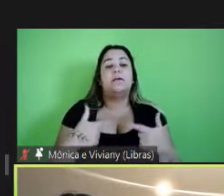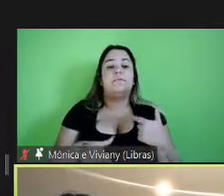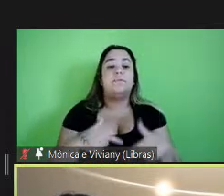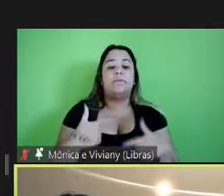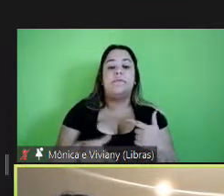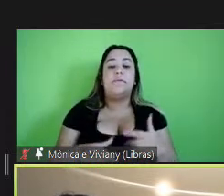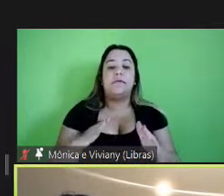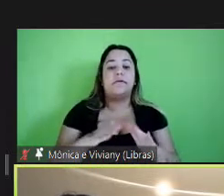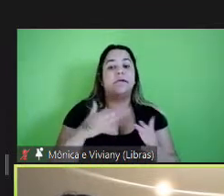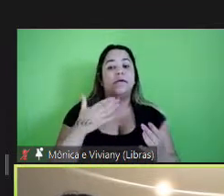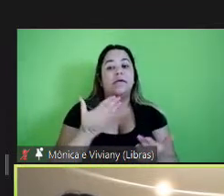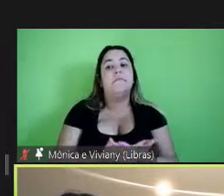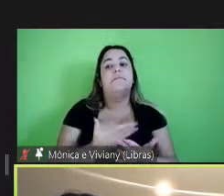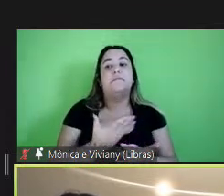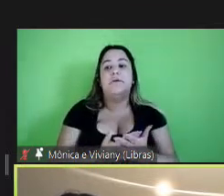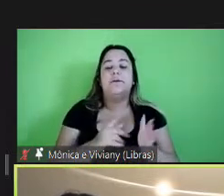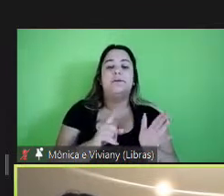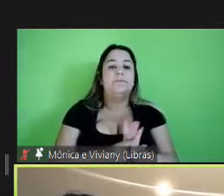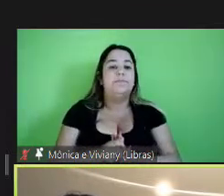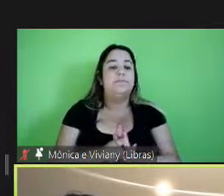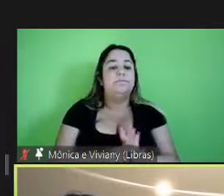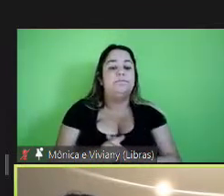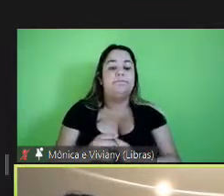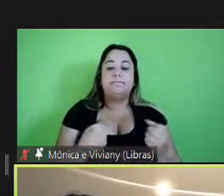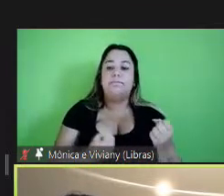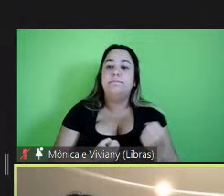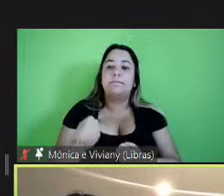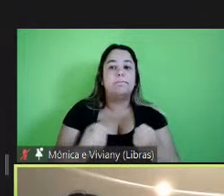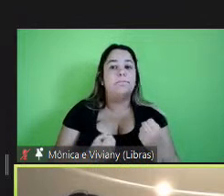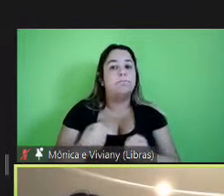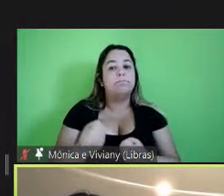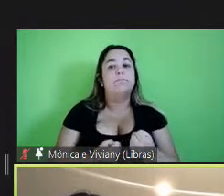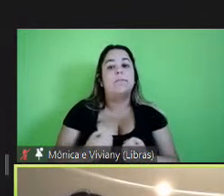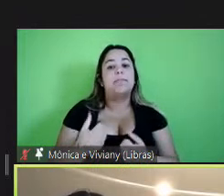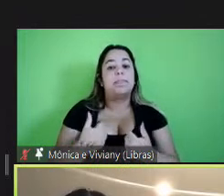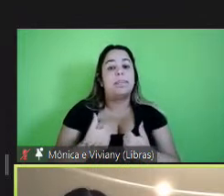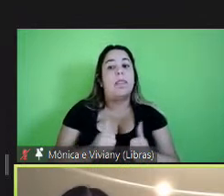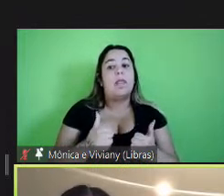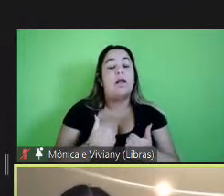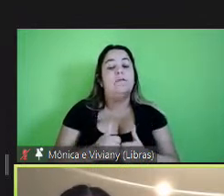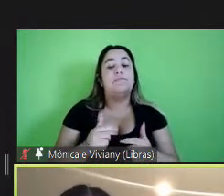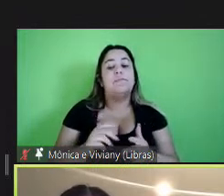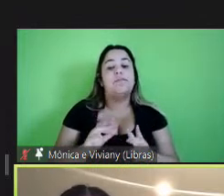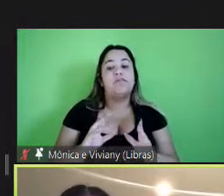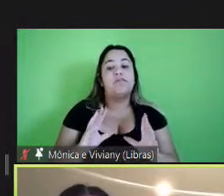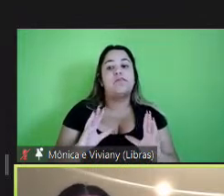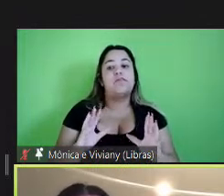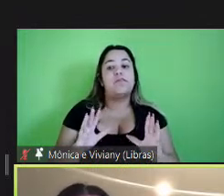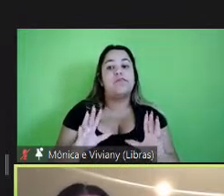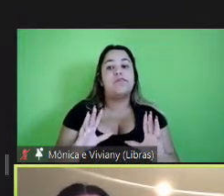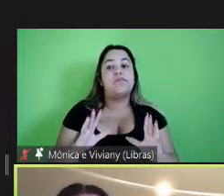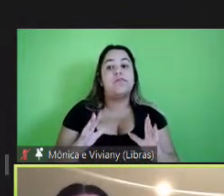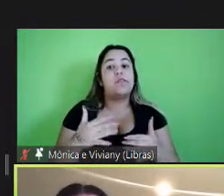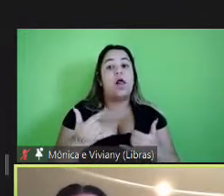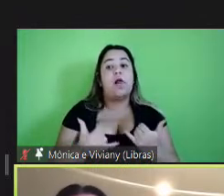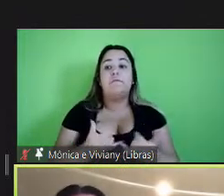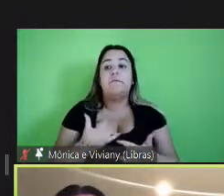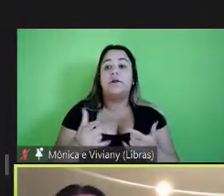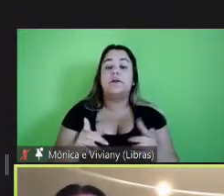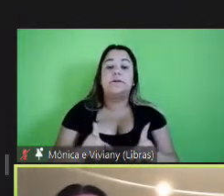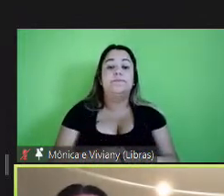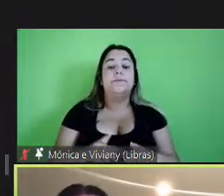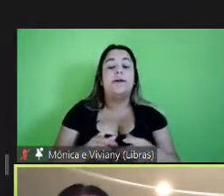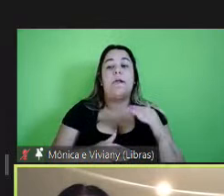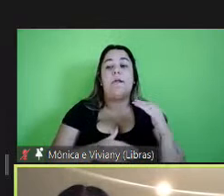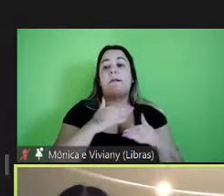leisure, our pharmacy staff, green space staff, and people from economic development, and also early